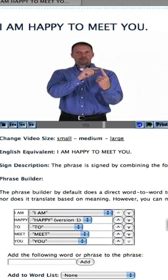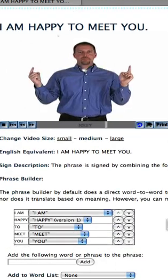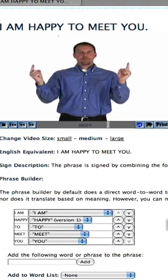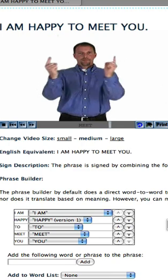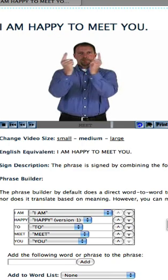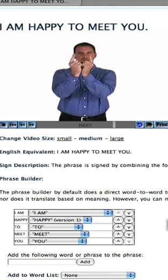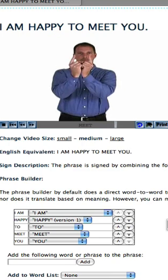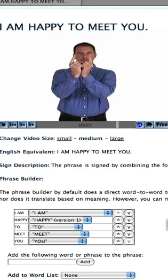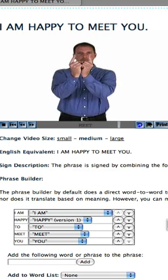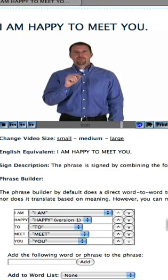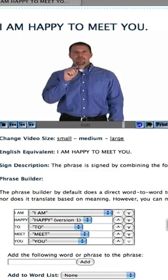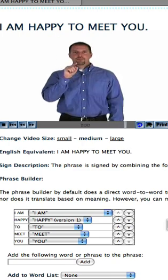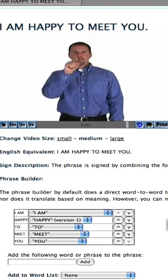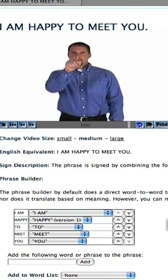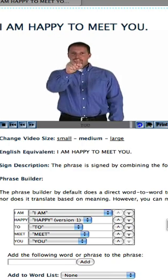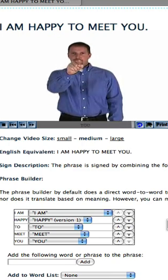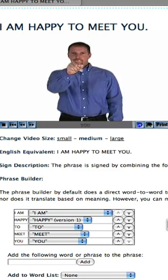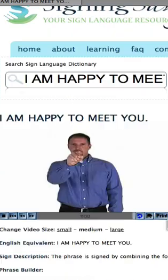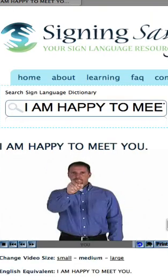described in a different video.